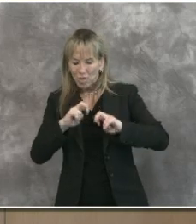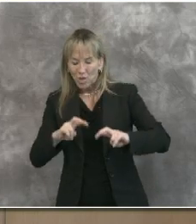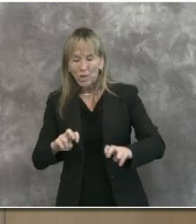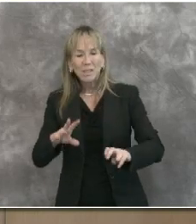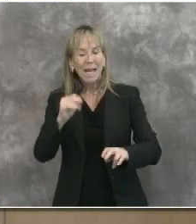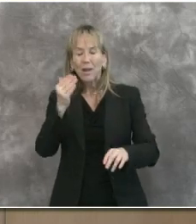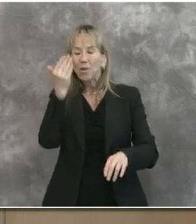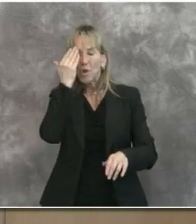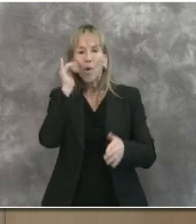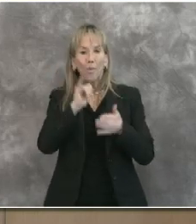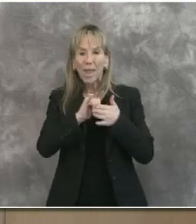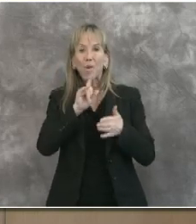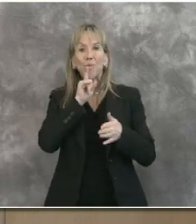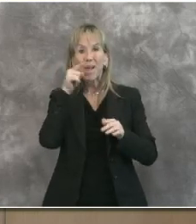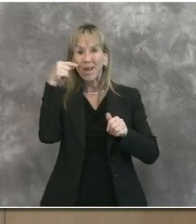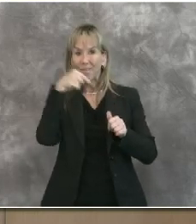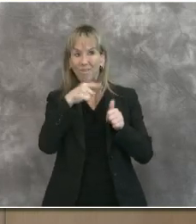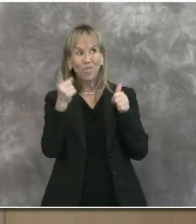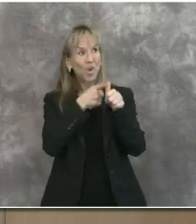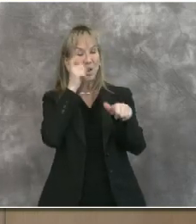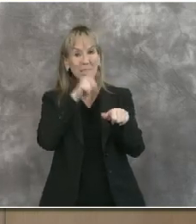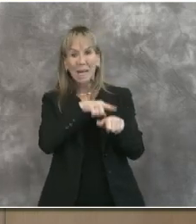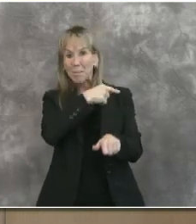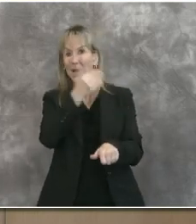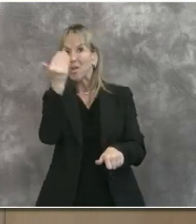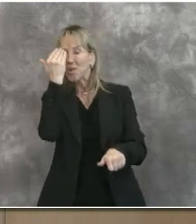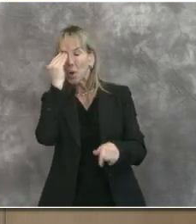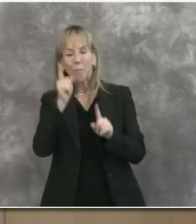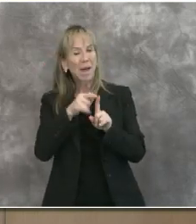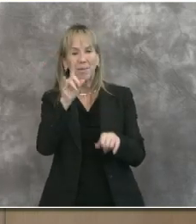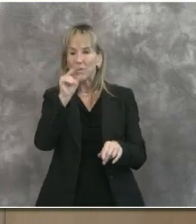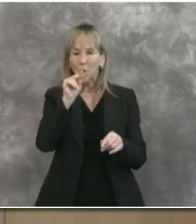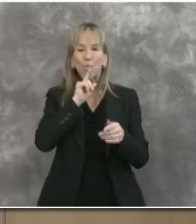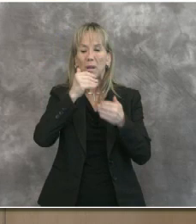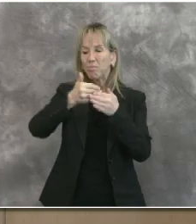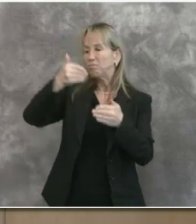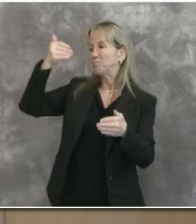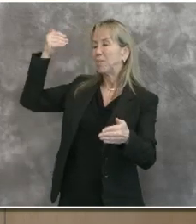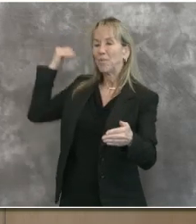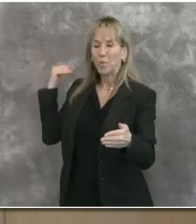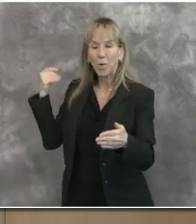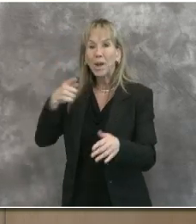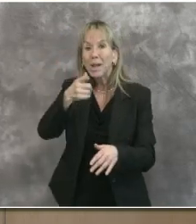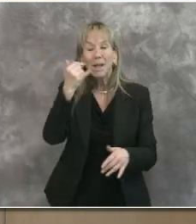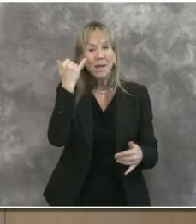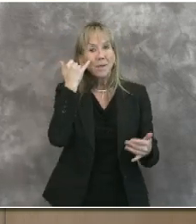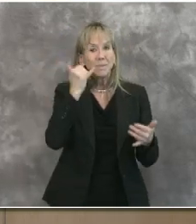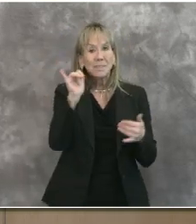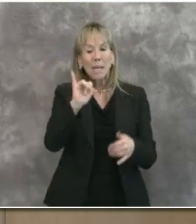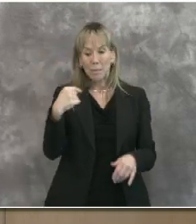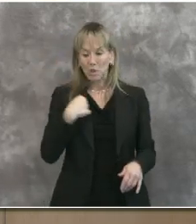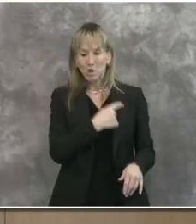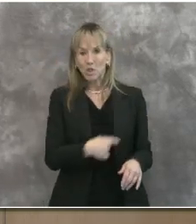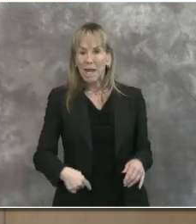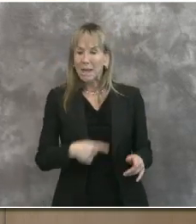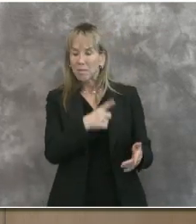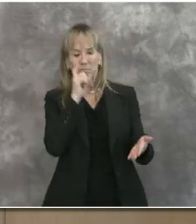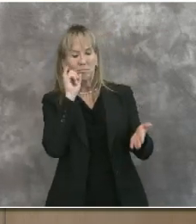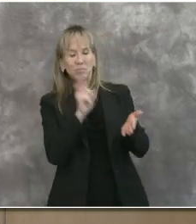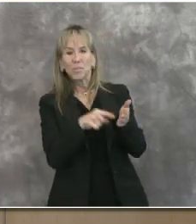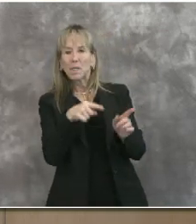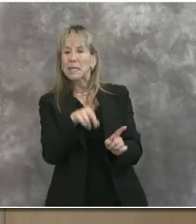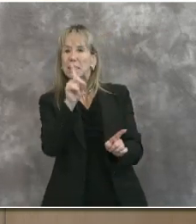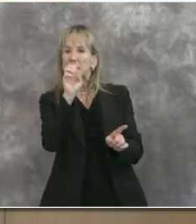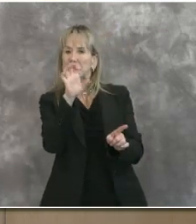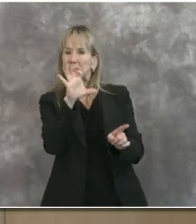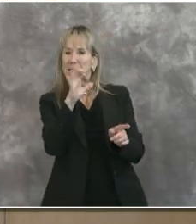person much longer than suspected. Remember, even in China, where the first cases were detected at the end of December, and then they started